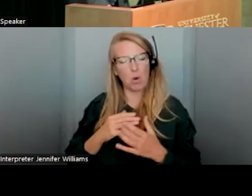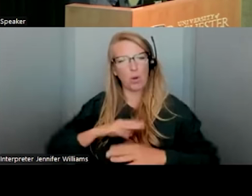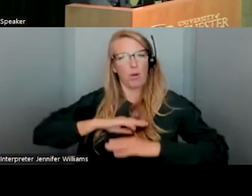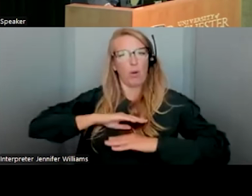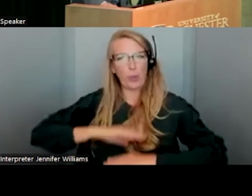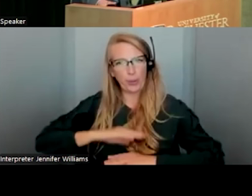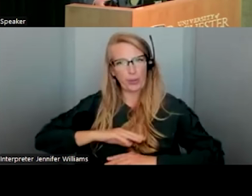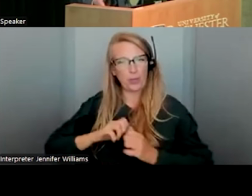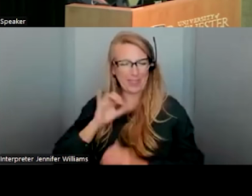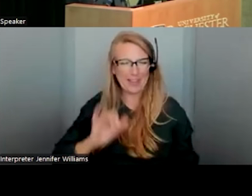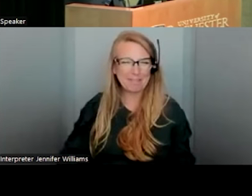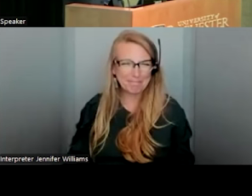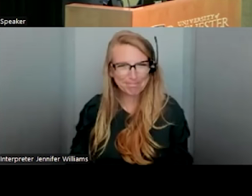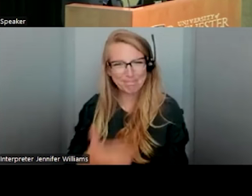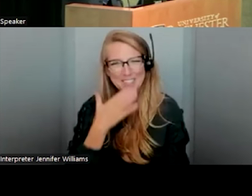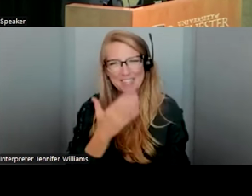So thank you.